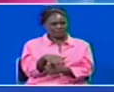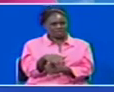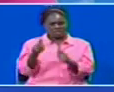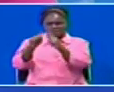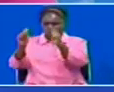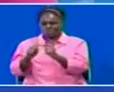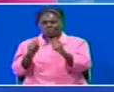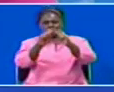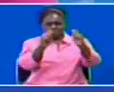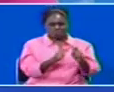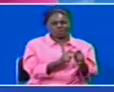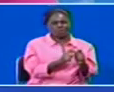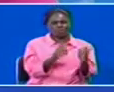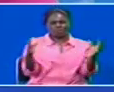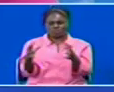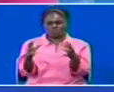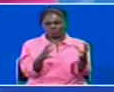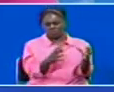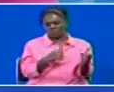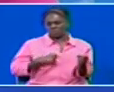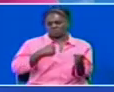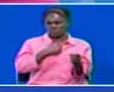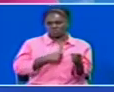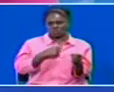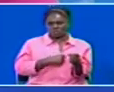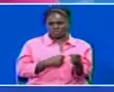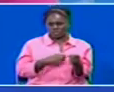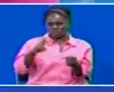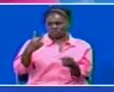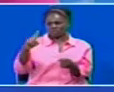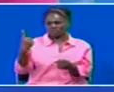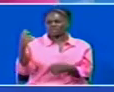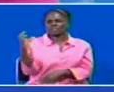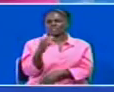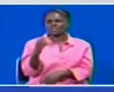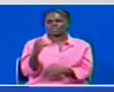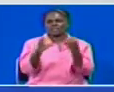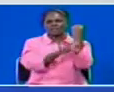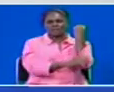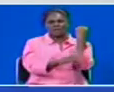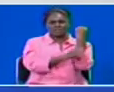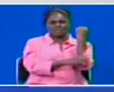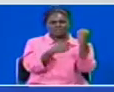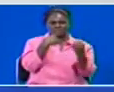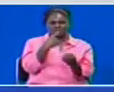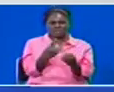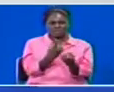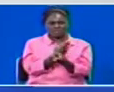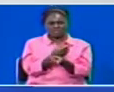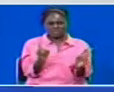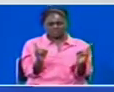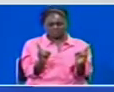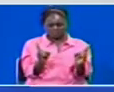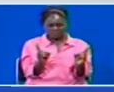ethnic groups, which is a pity in the 21st century that a country claiming democratic credentials